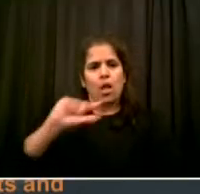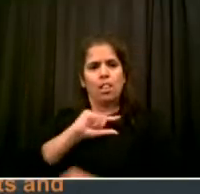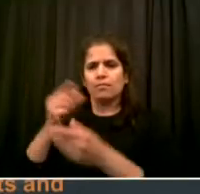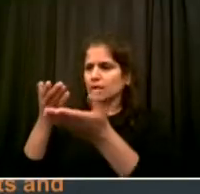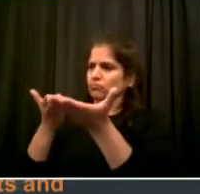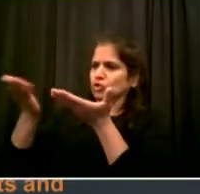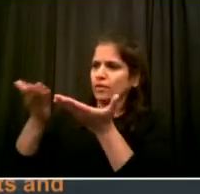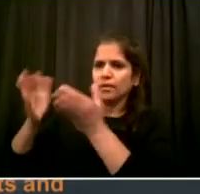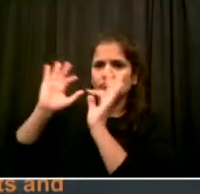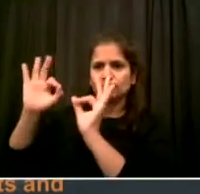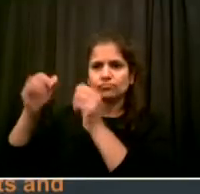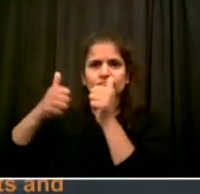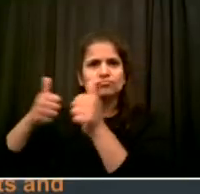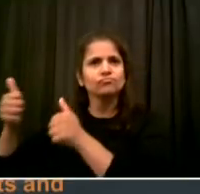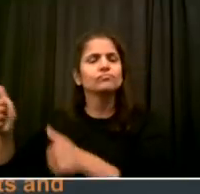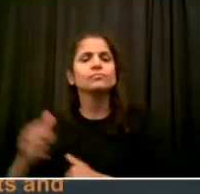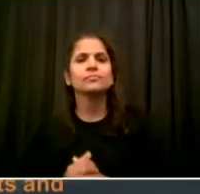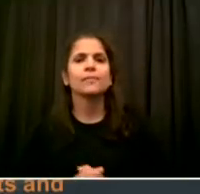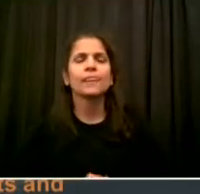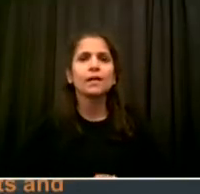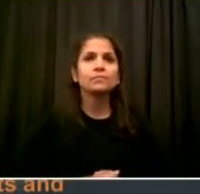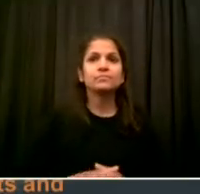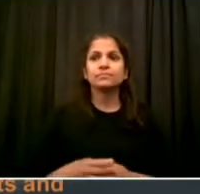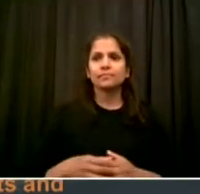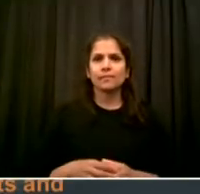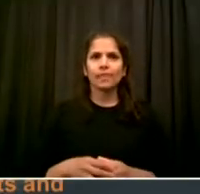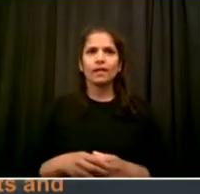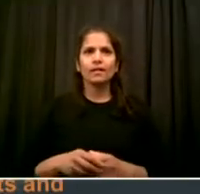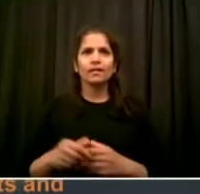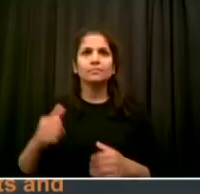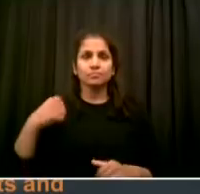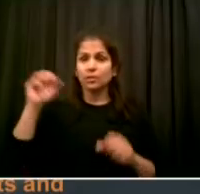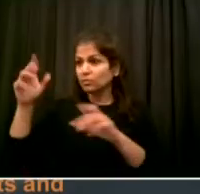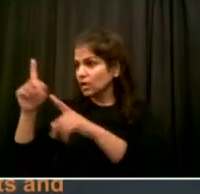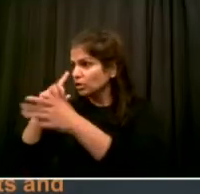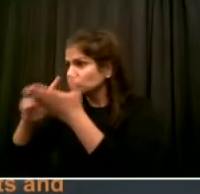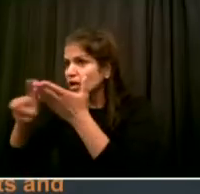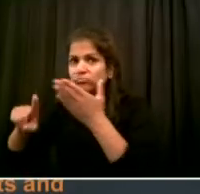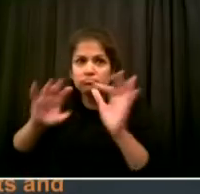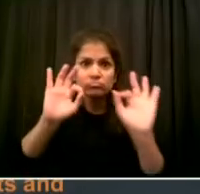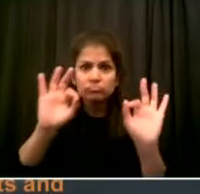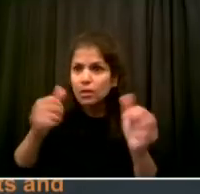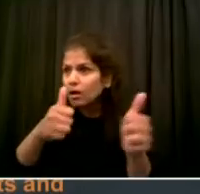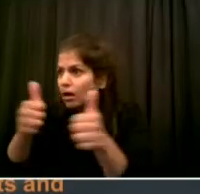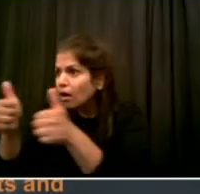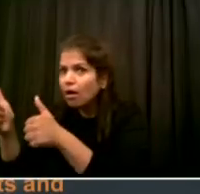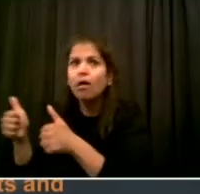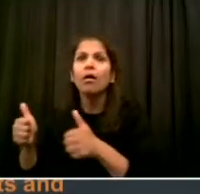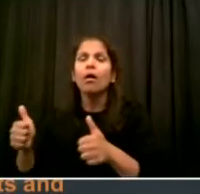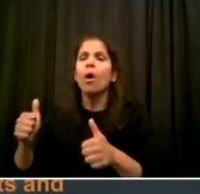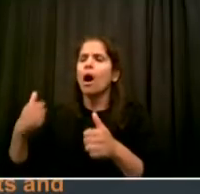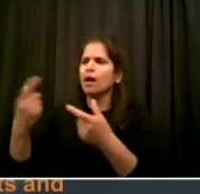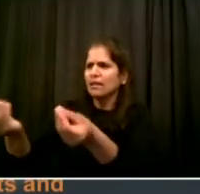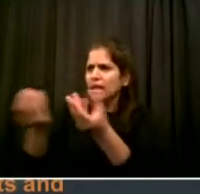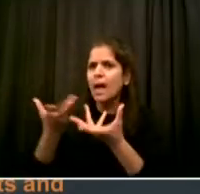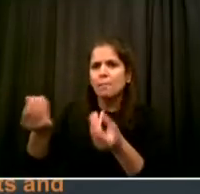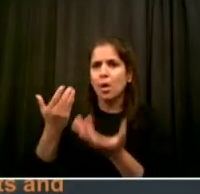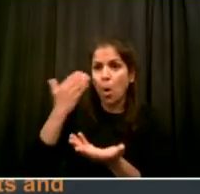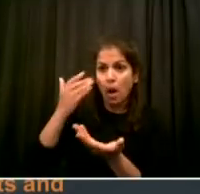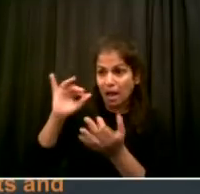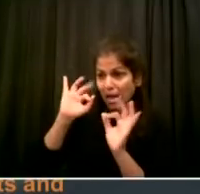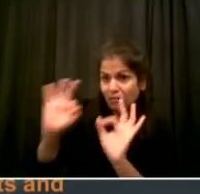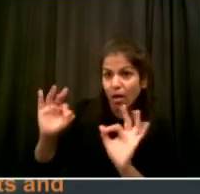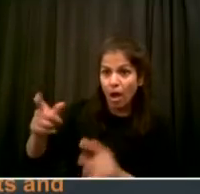the right way. Are we reaching everyone we should reach? Are there problems? Are there hesitations? Are there reasons people don't want to participate? We need to